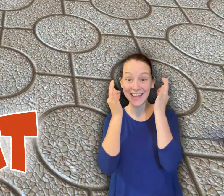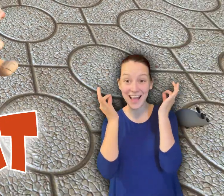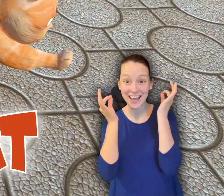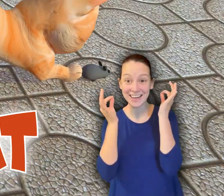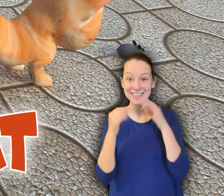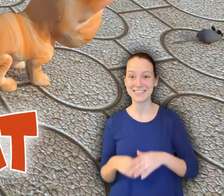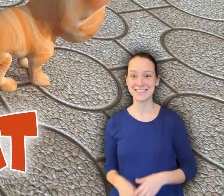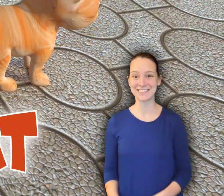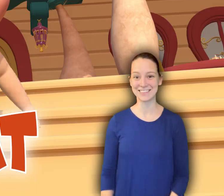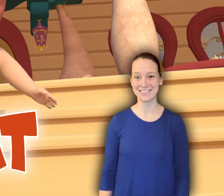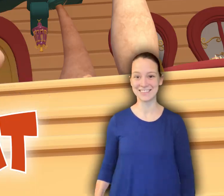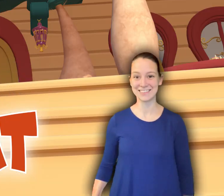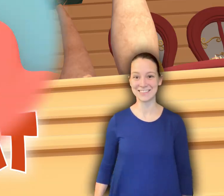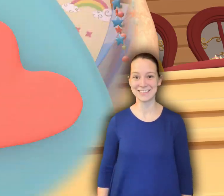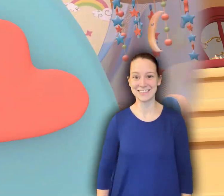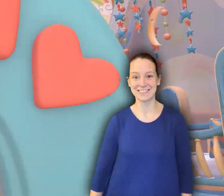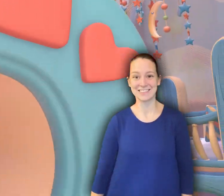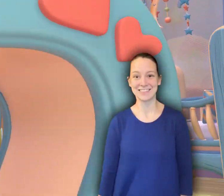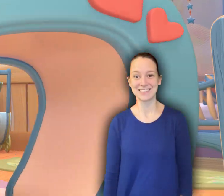kitty